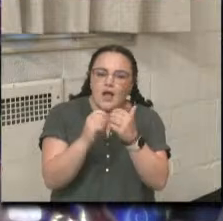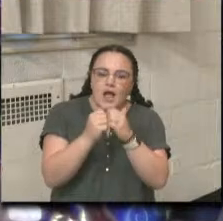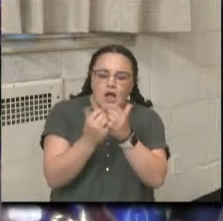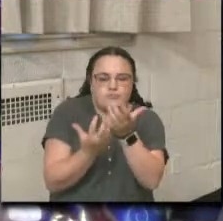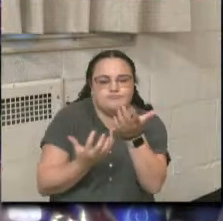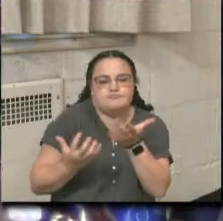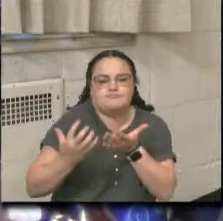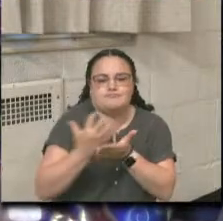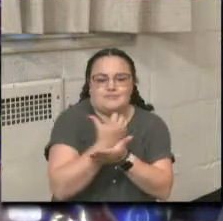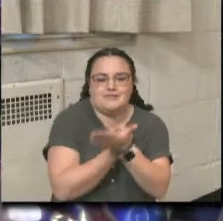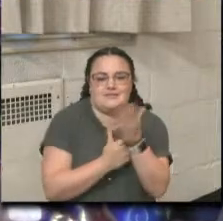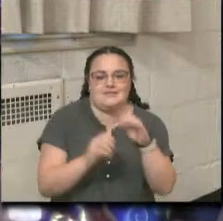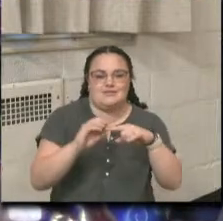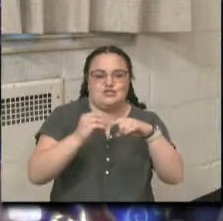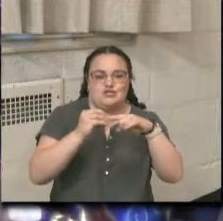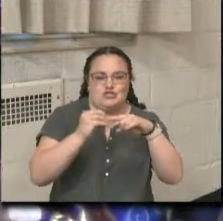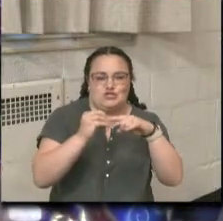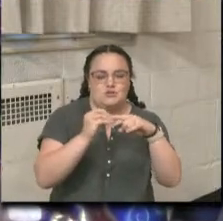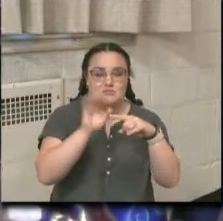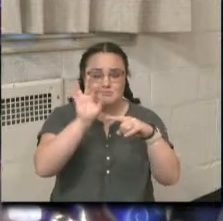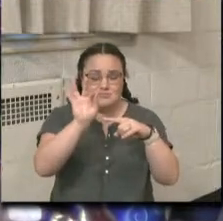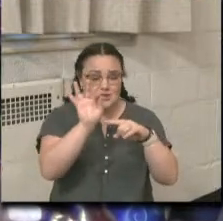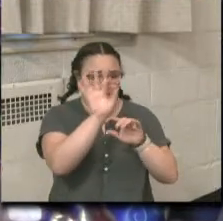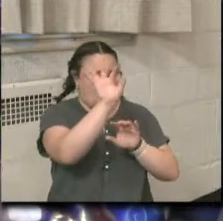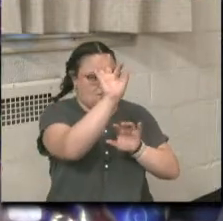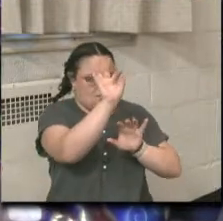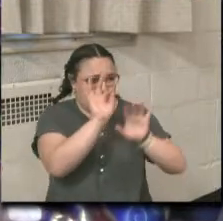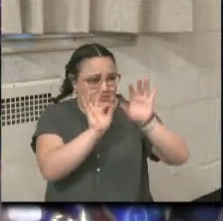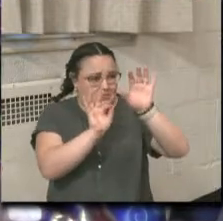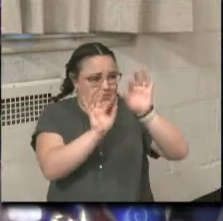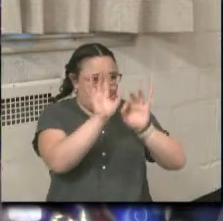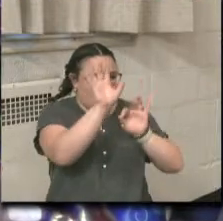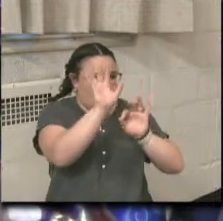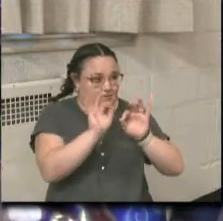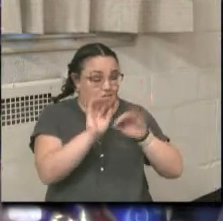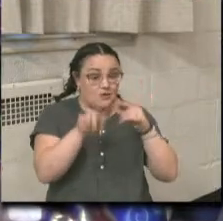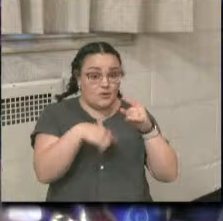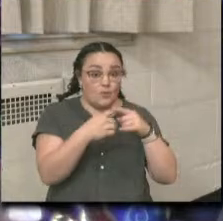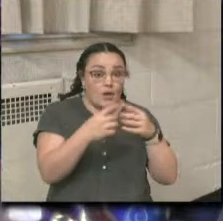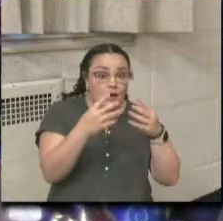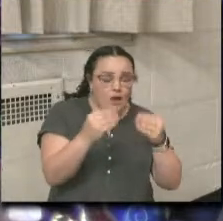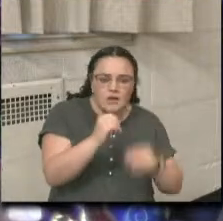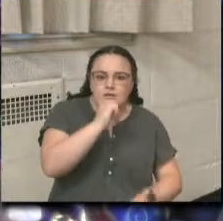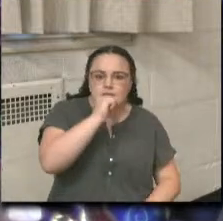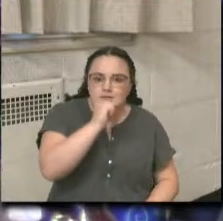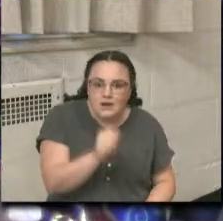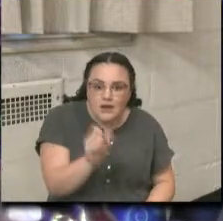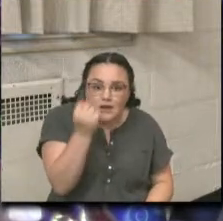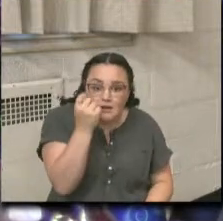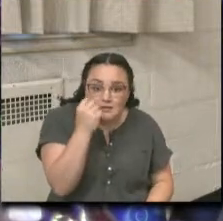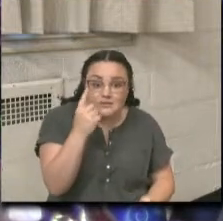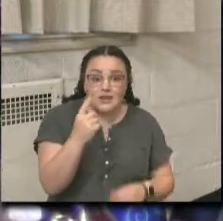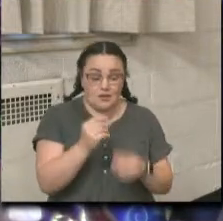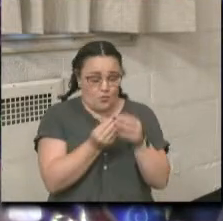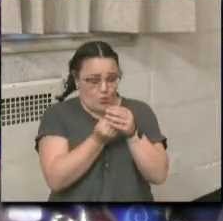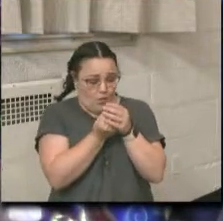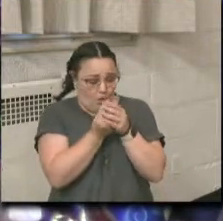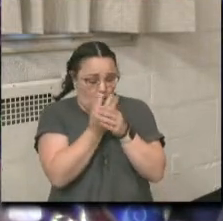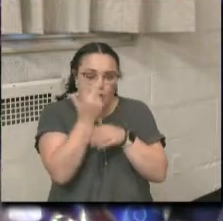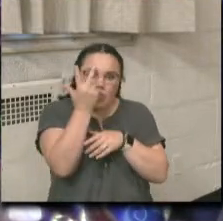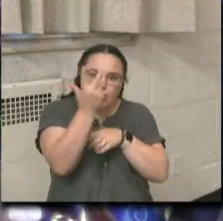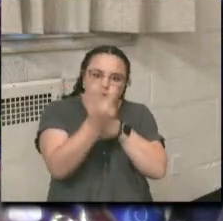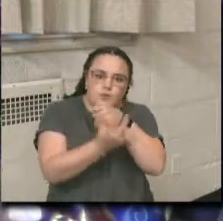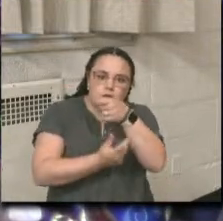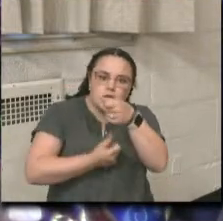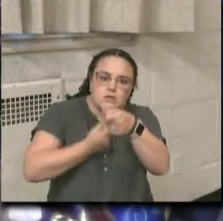harvesting of cherries, each picked at its peak ripeness, which takes about 1 to 3 years.